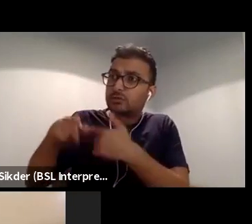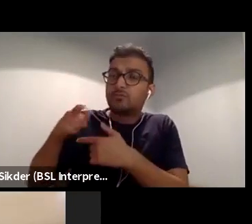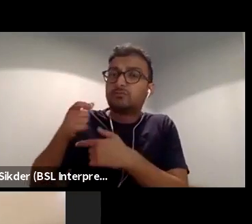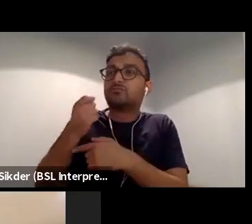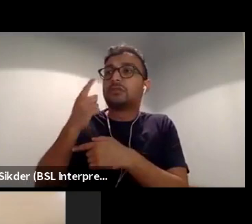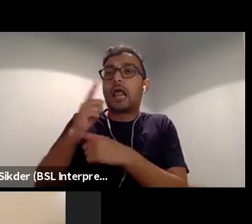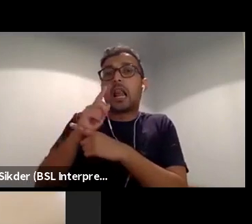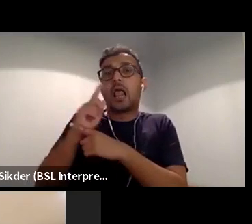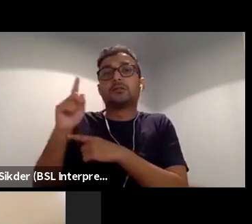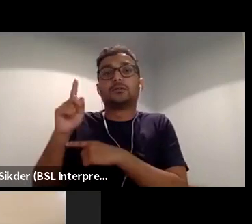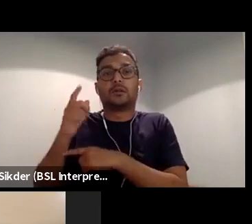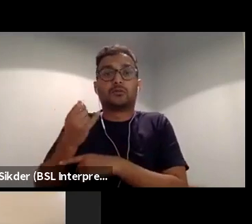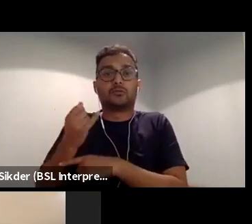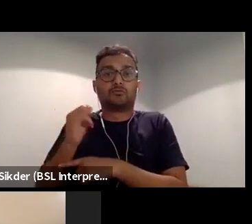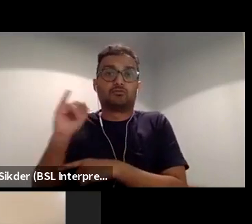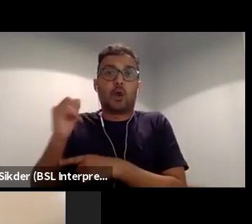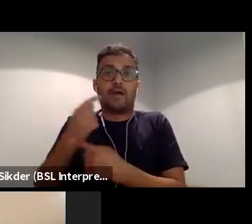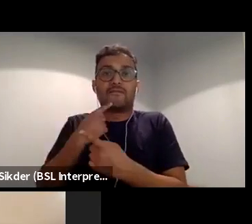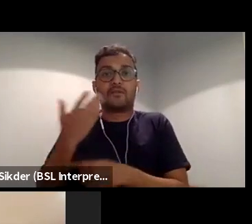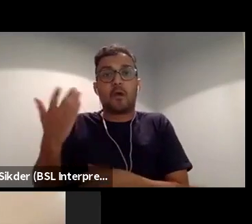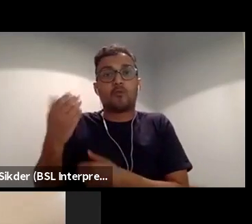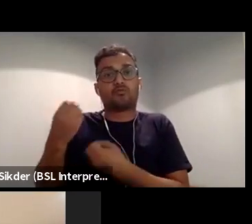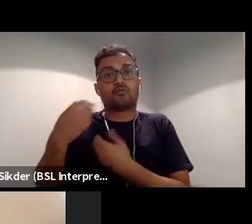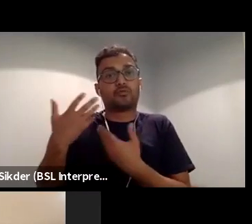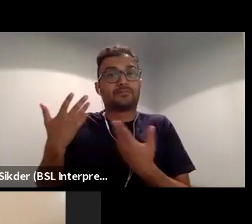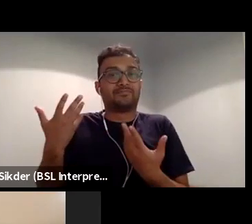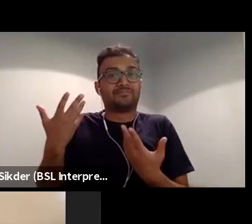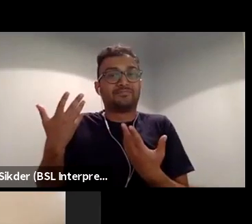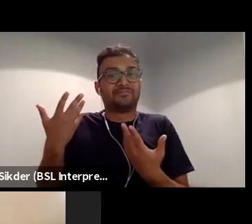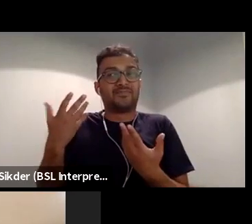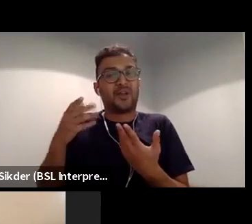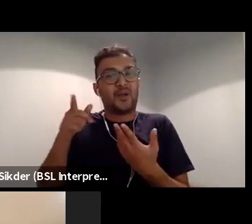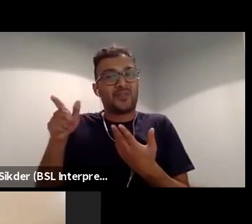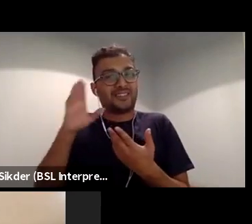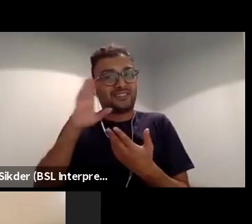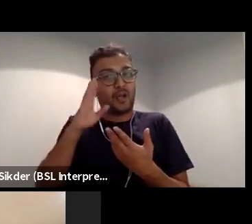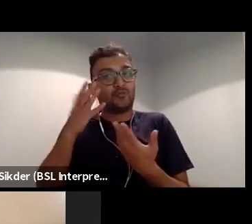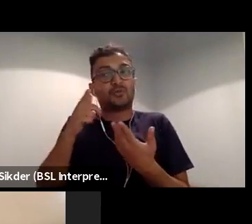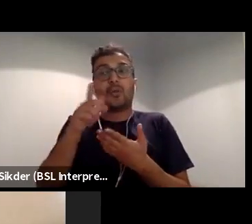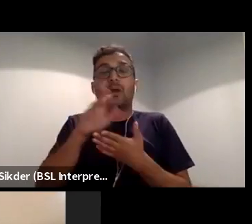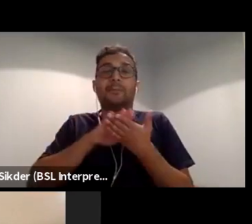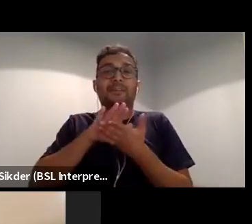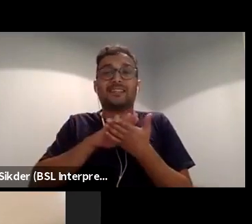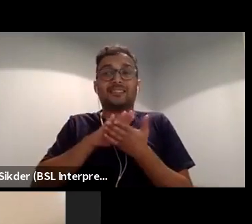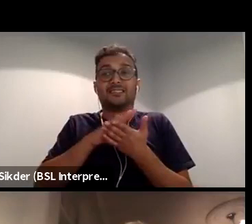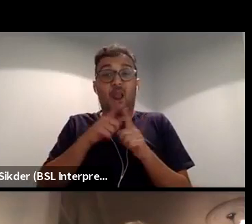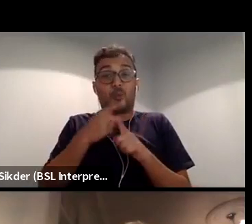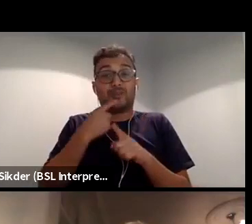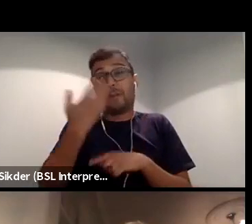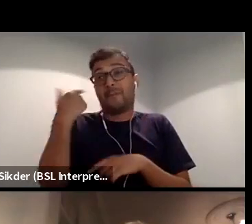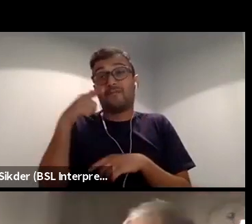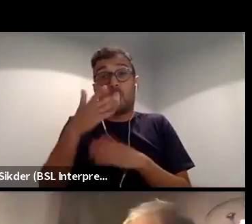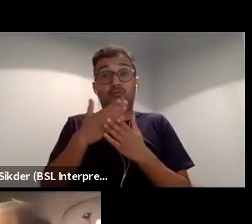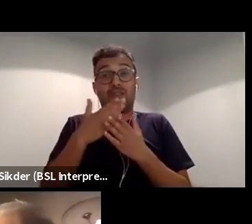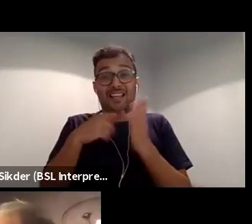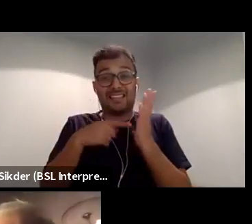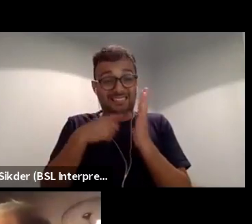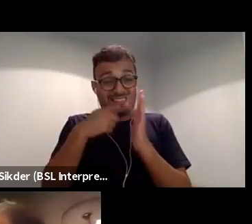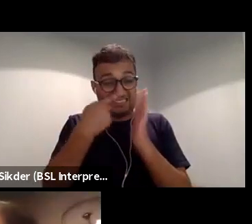key issues that would take a lot longer to talk about is that there is no really agreed definition of what terrorism